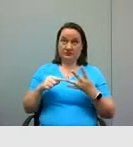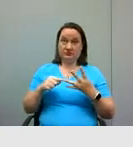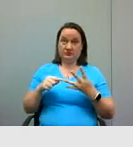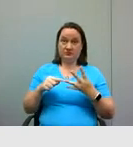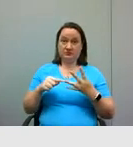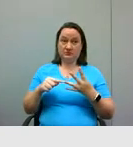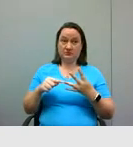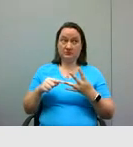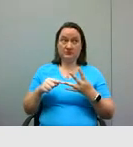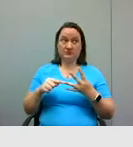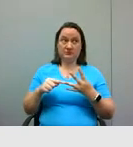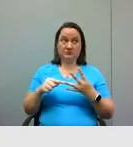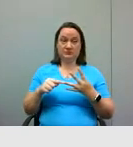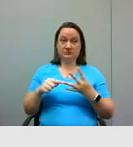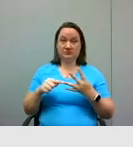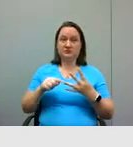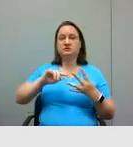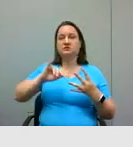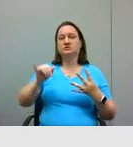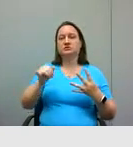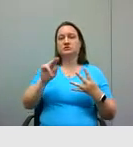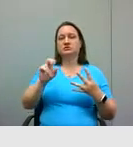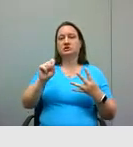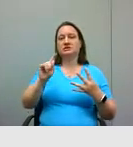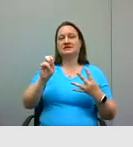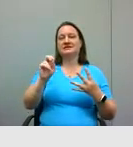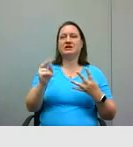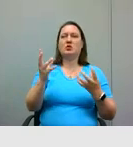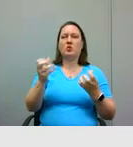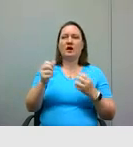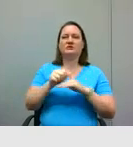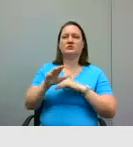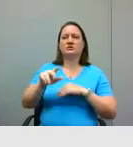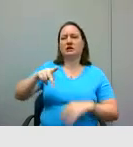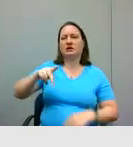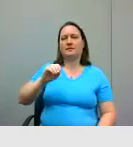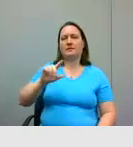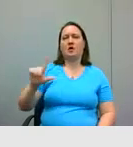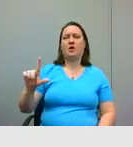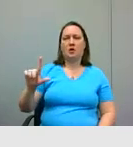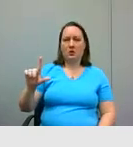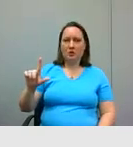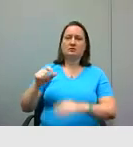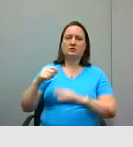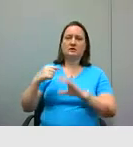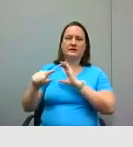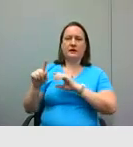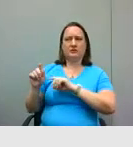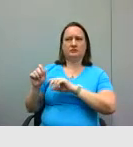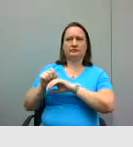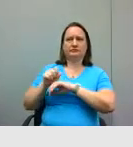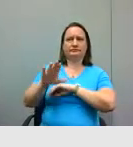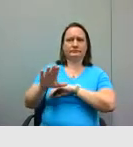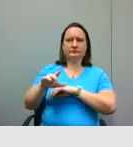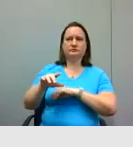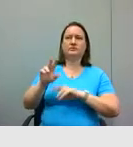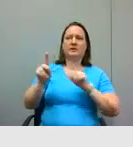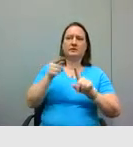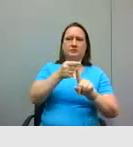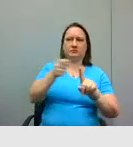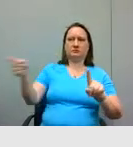Justin would like the poll to be sent out, and I think it would be good so that you all, it keeps